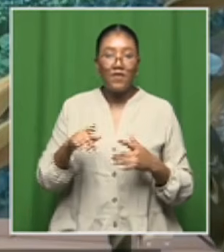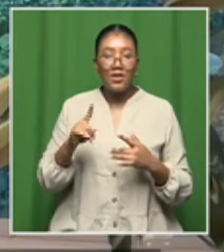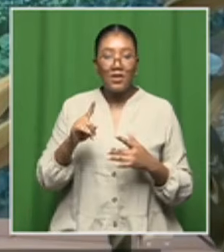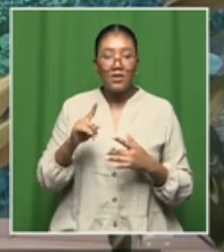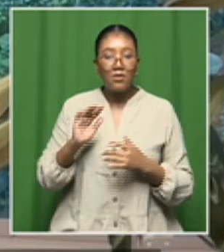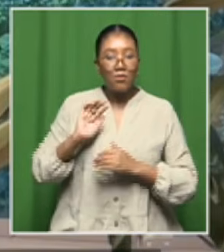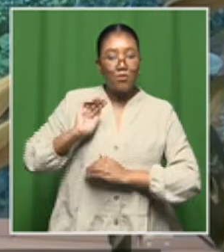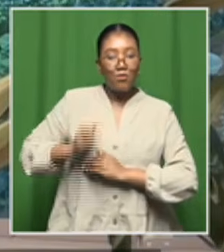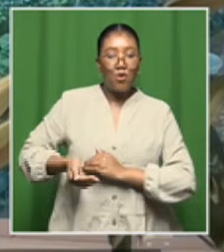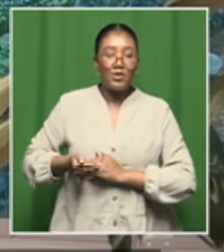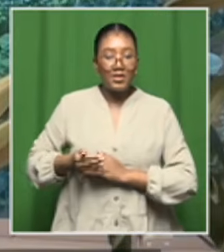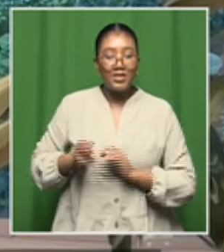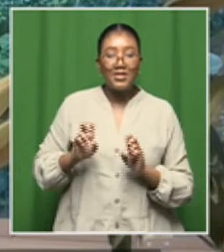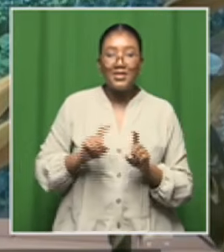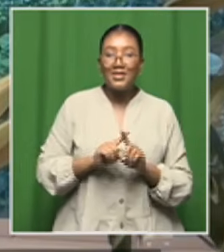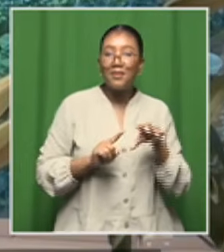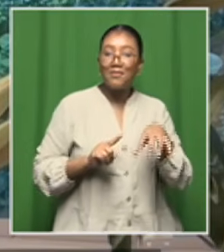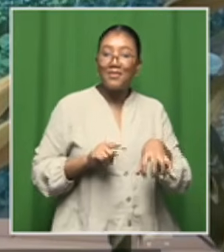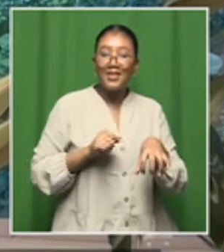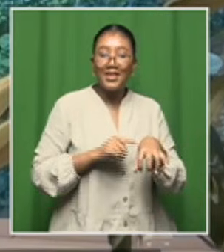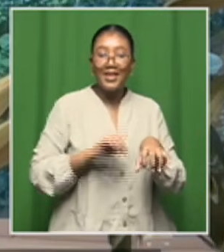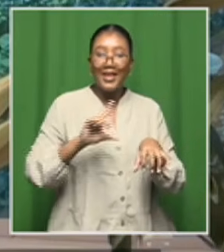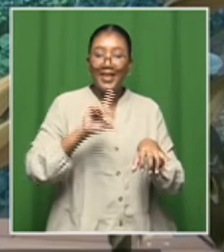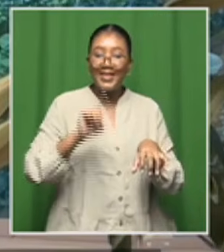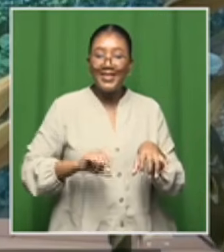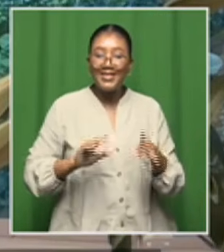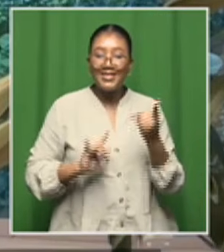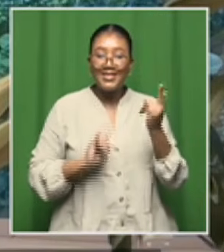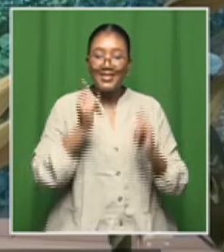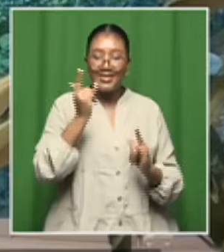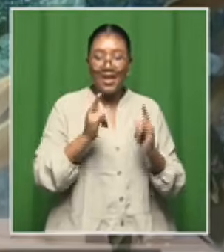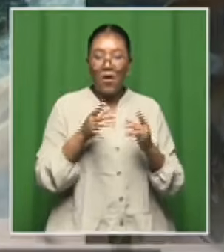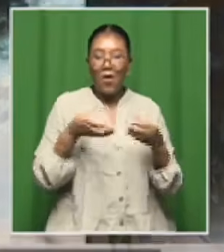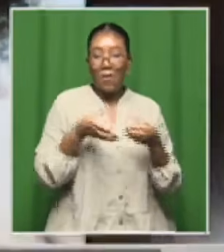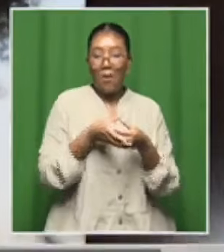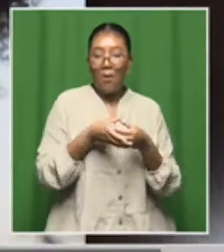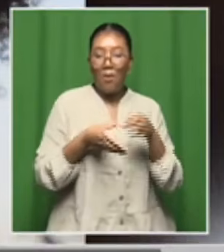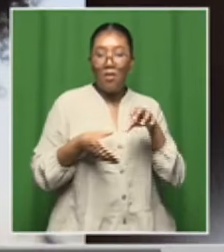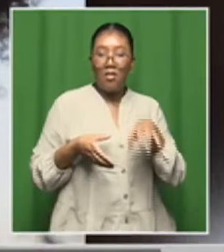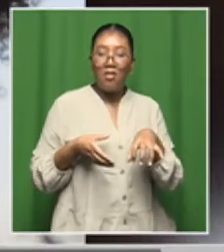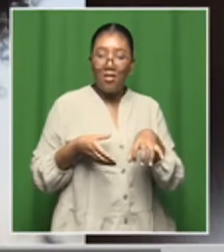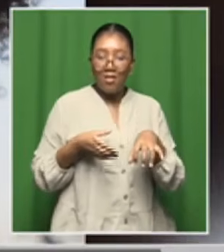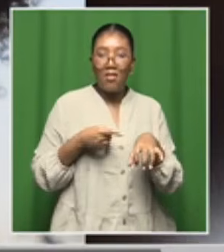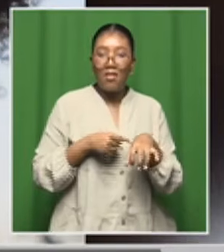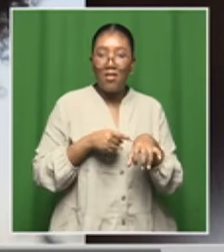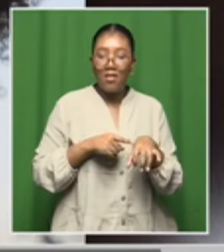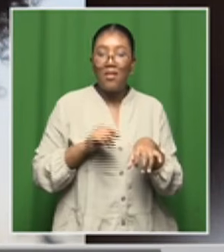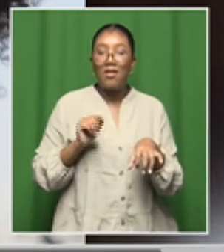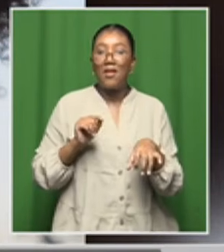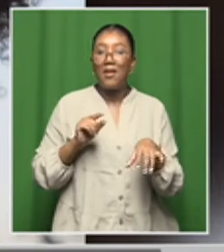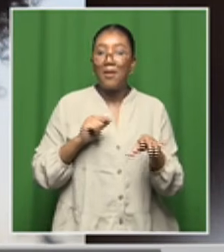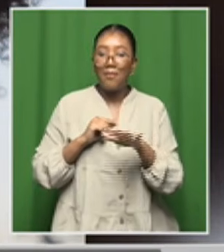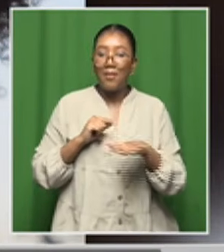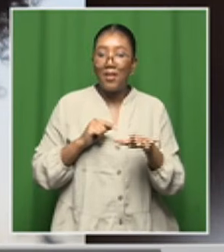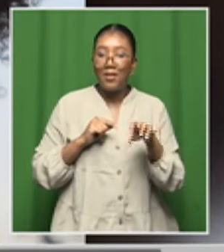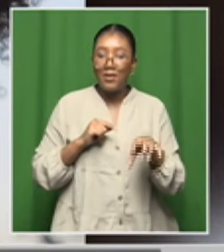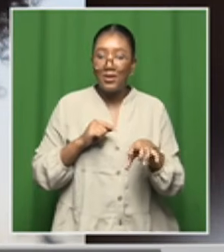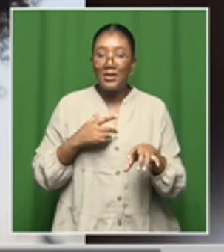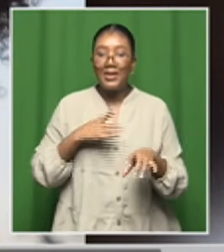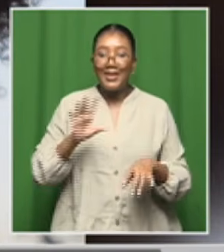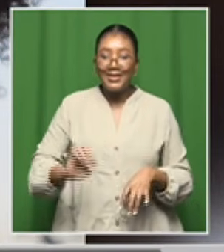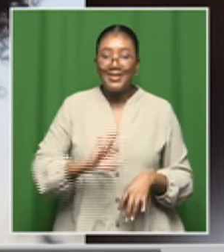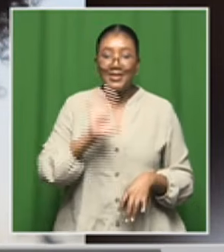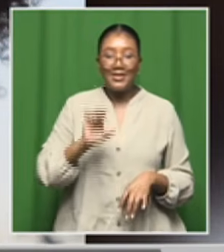reference to the small town in Italy on the famous silk route. So Mantua Silkwear is a South African silkwear